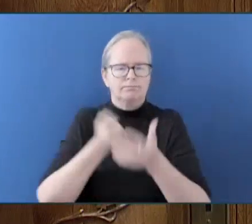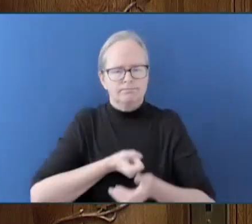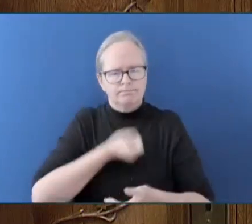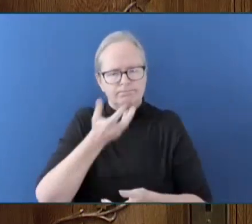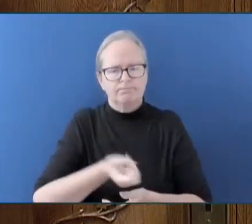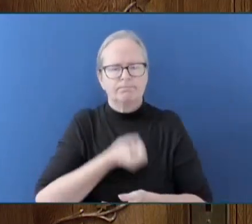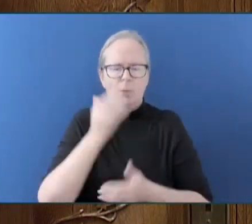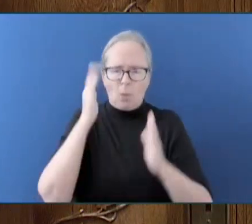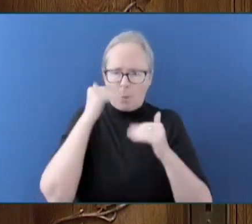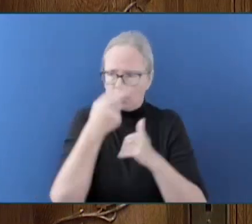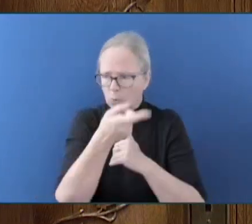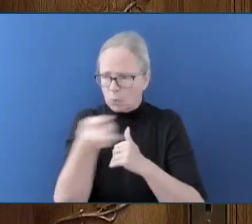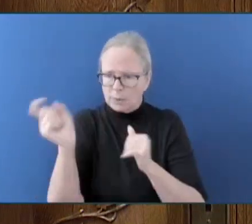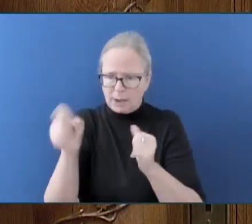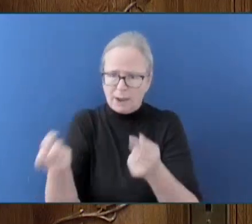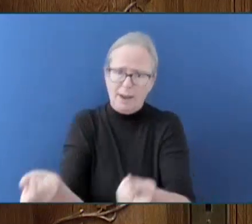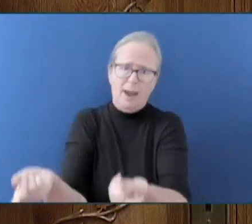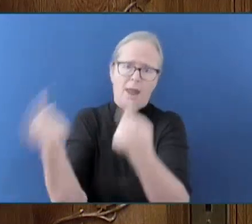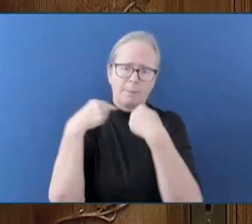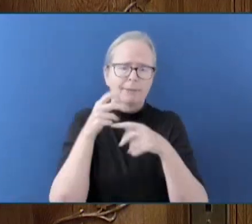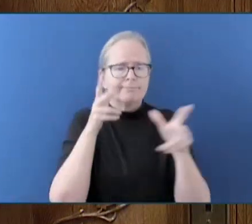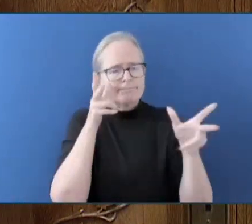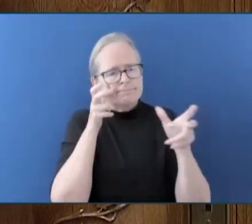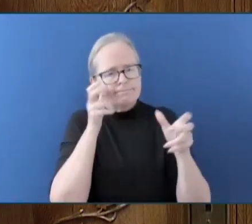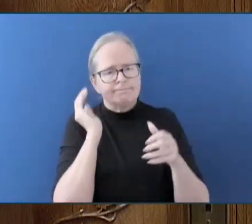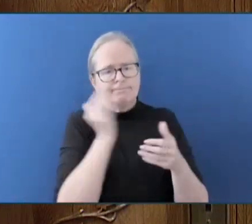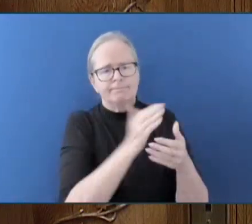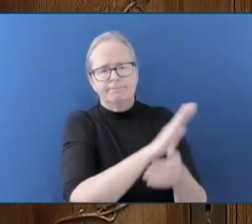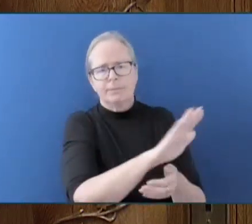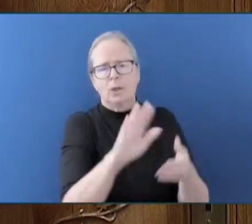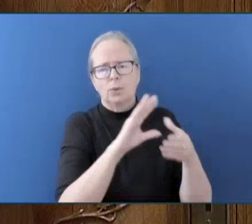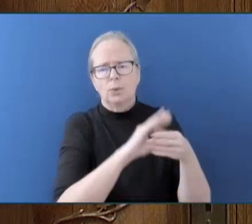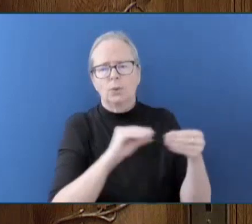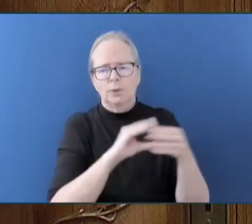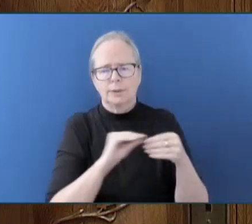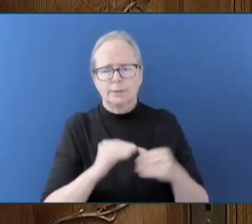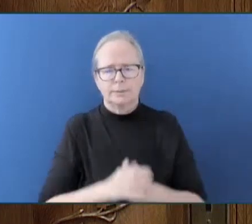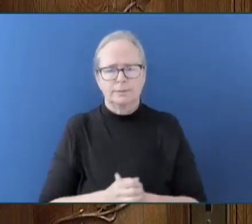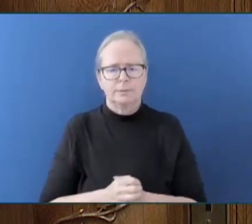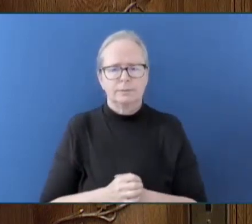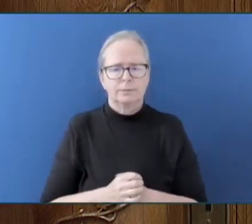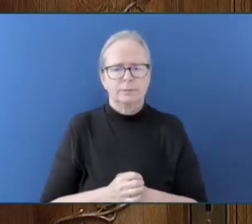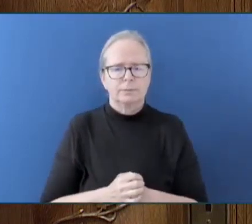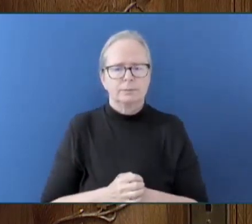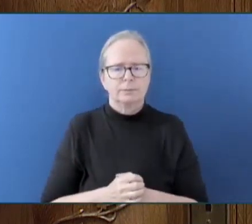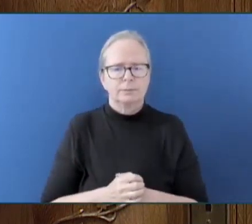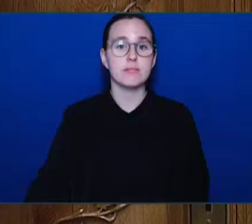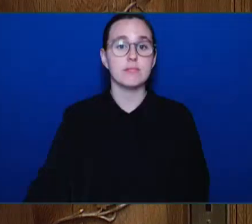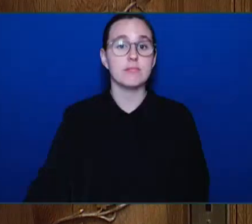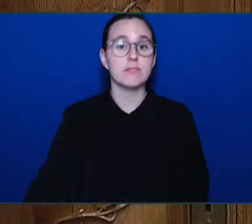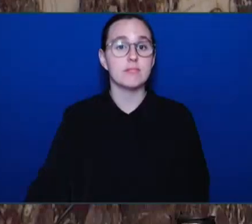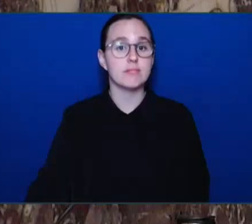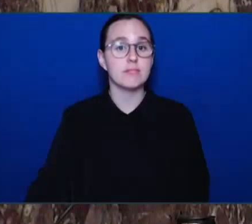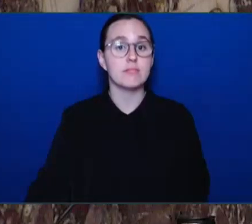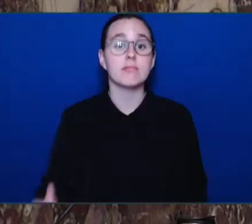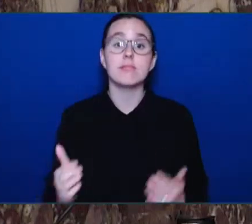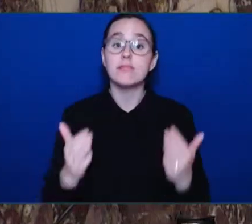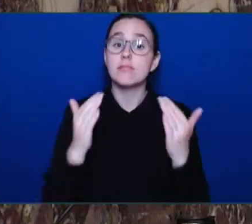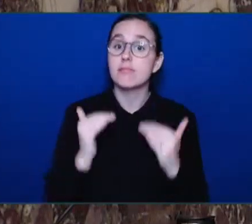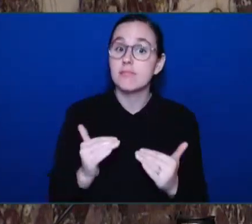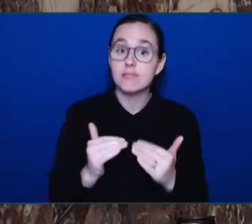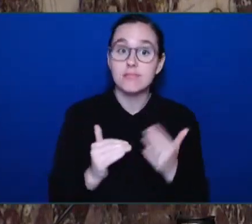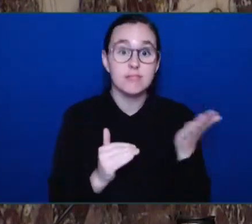Member for Richmond-Steveston. Thank you, Speaker. It's well known that some of the earliest settlers in Steveston arrived from Japan in the